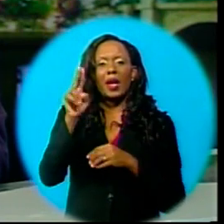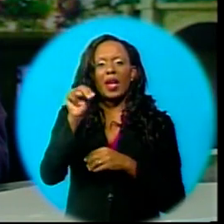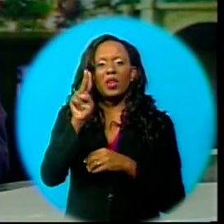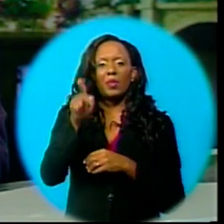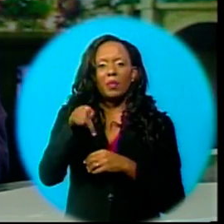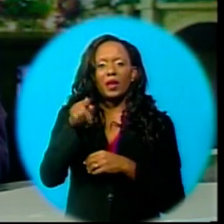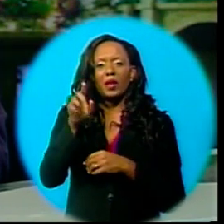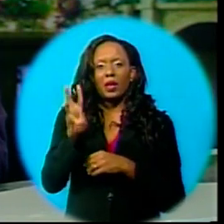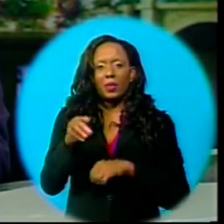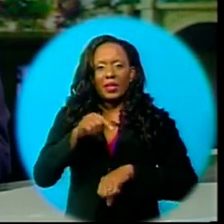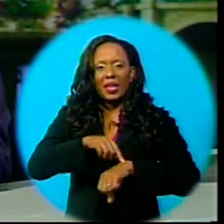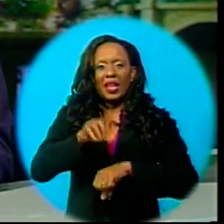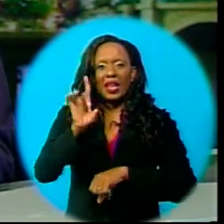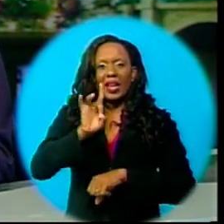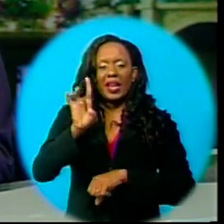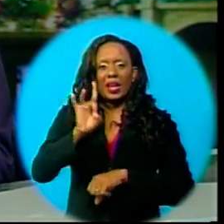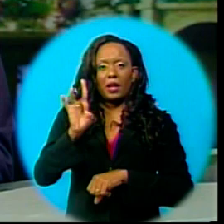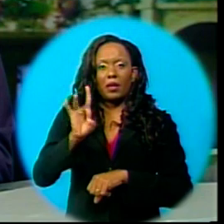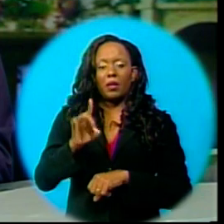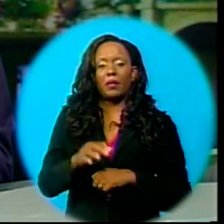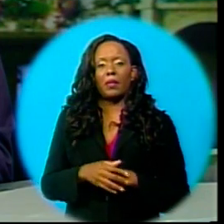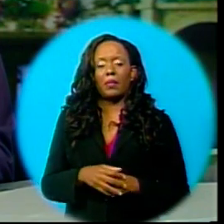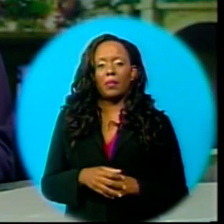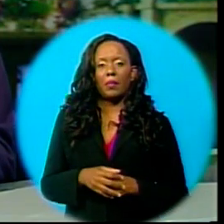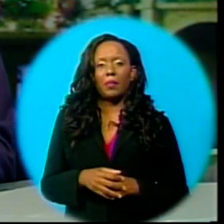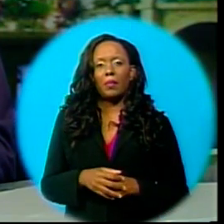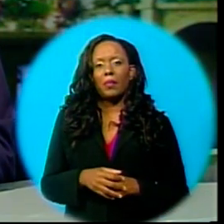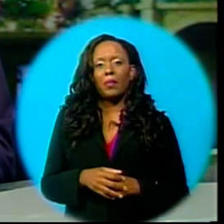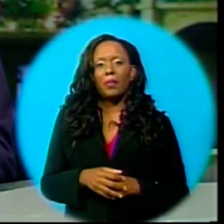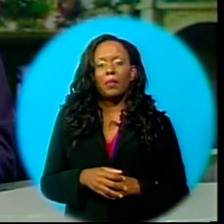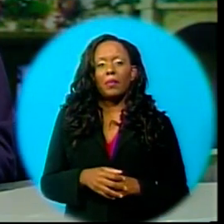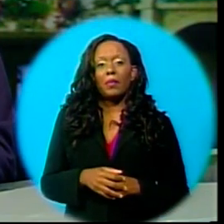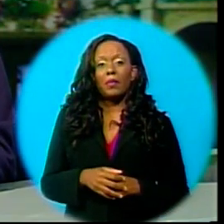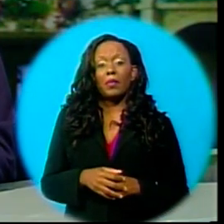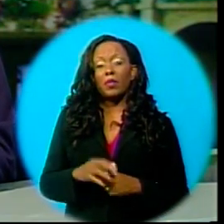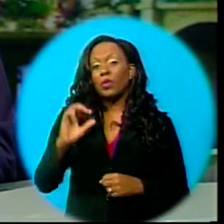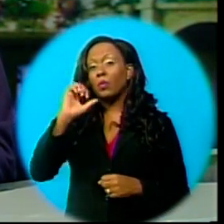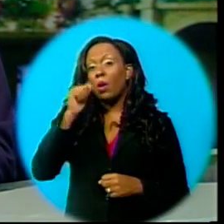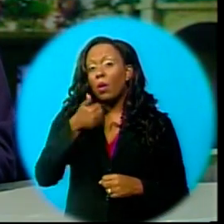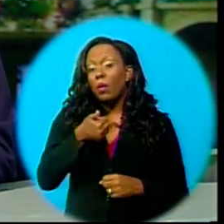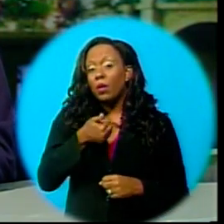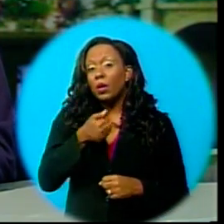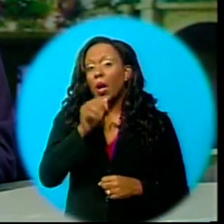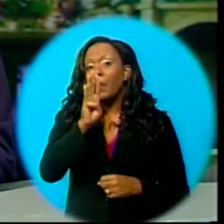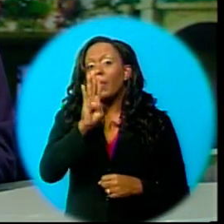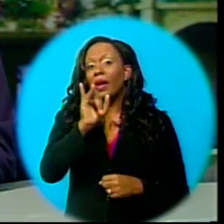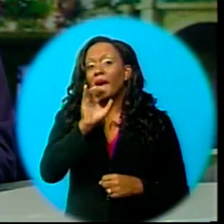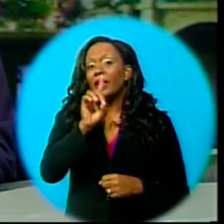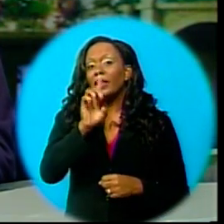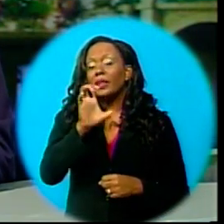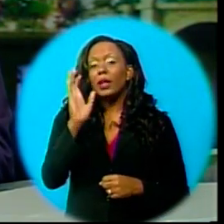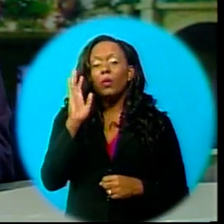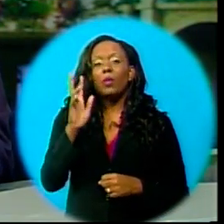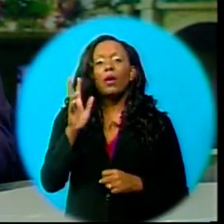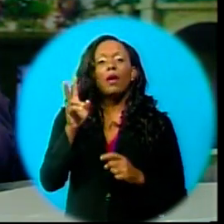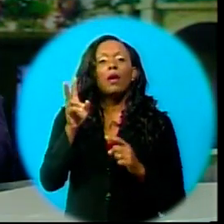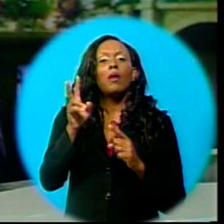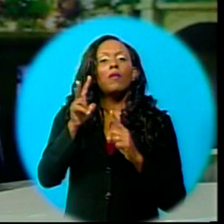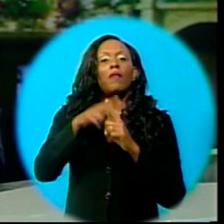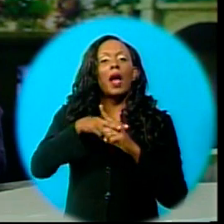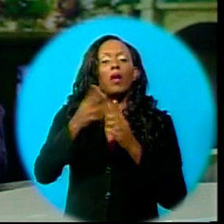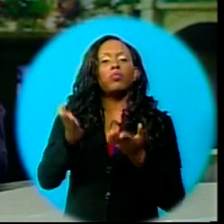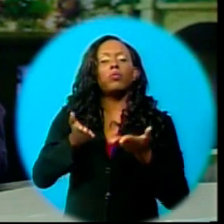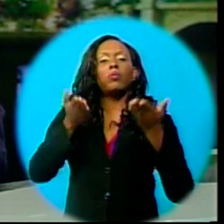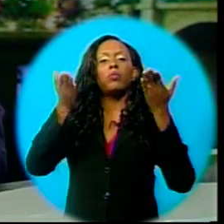BIDC-NUPW issue will come at 8 o'clock tonight. By tomorrow, the BIDC will be filing that urgent application to have the